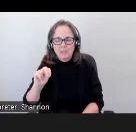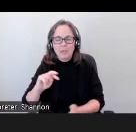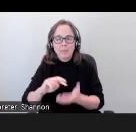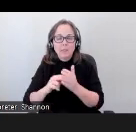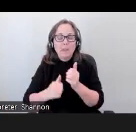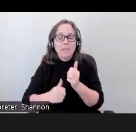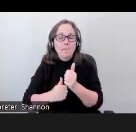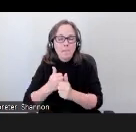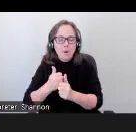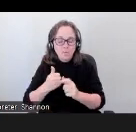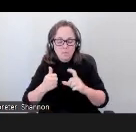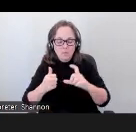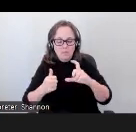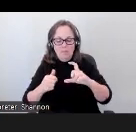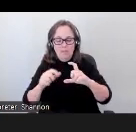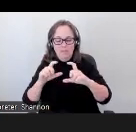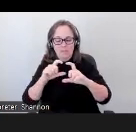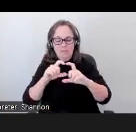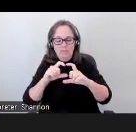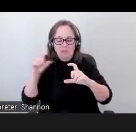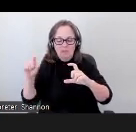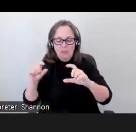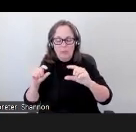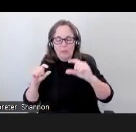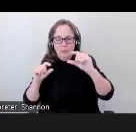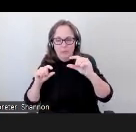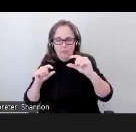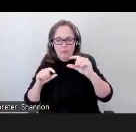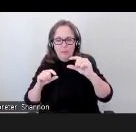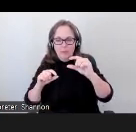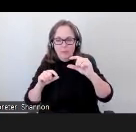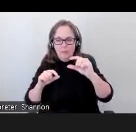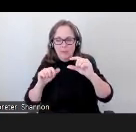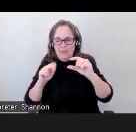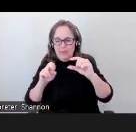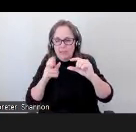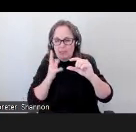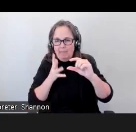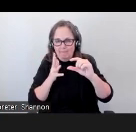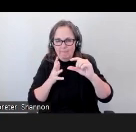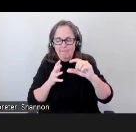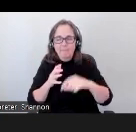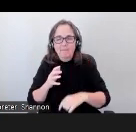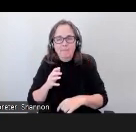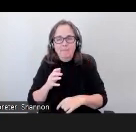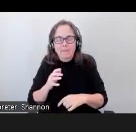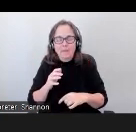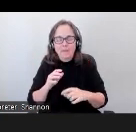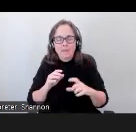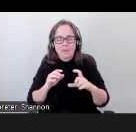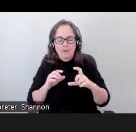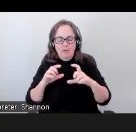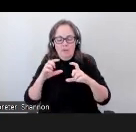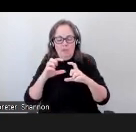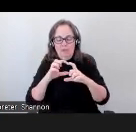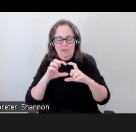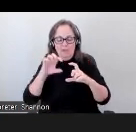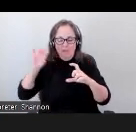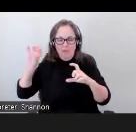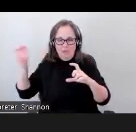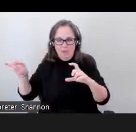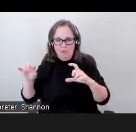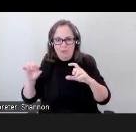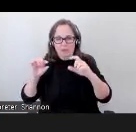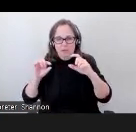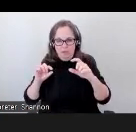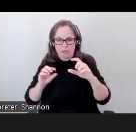your rectum, but we leave your anus and some distal part of your rectum and reconnect it with the colon. Unlike